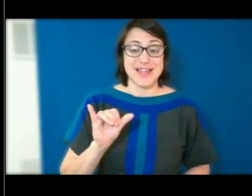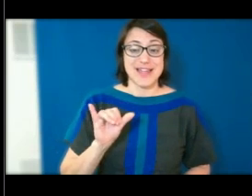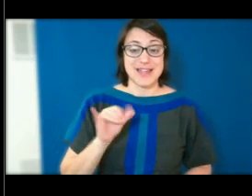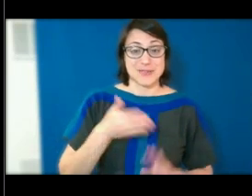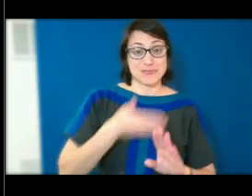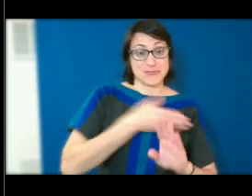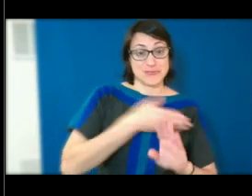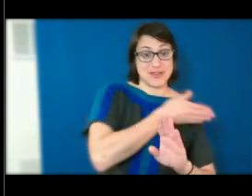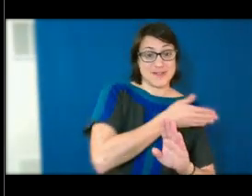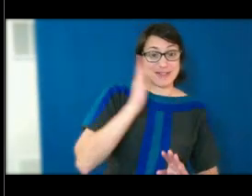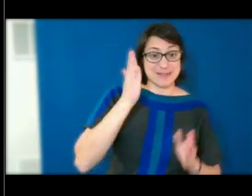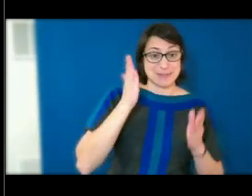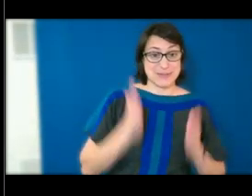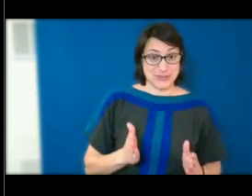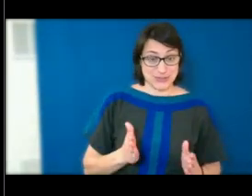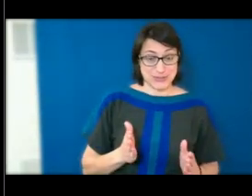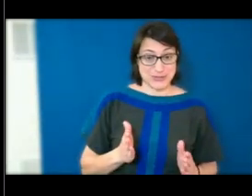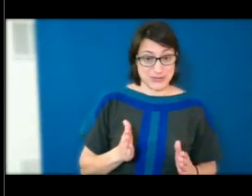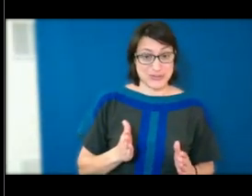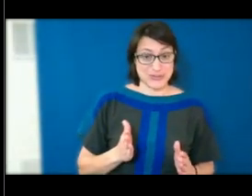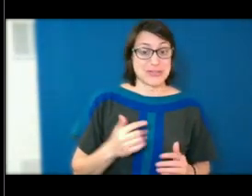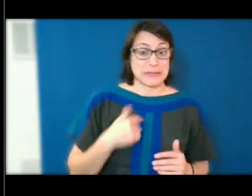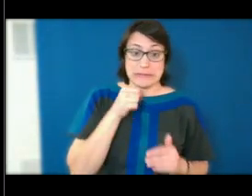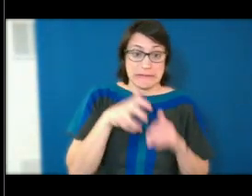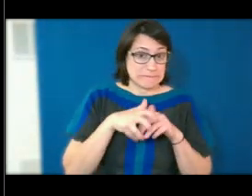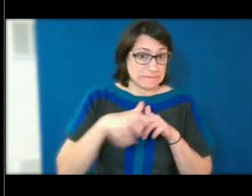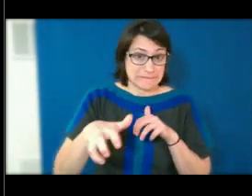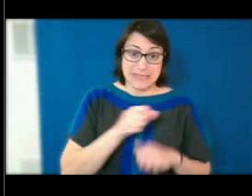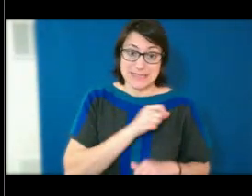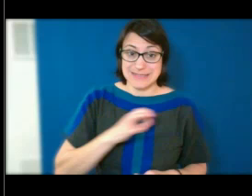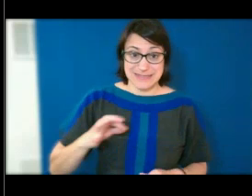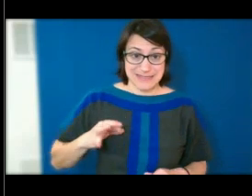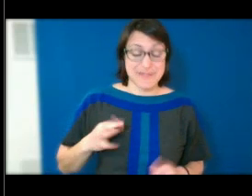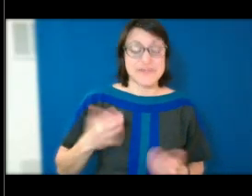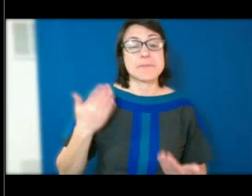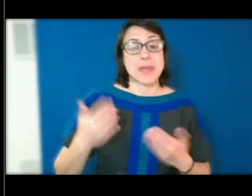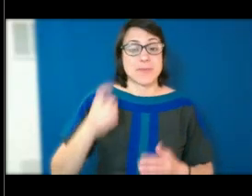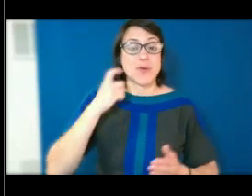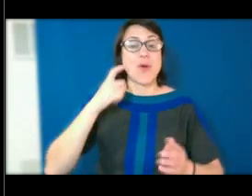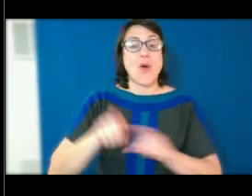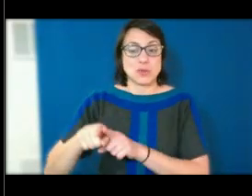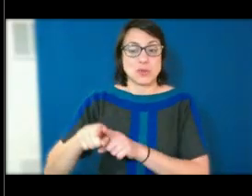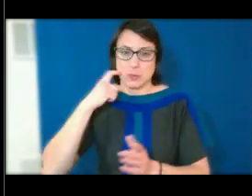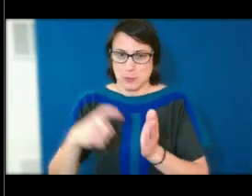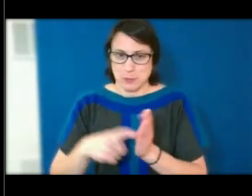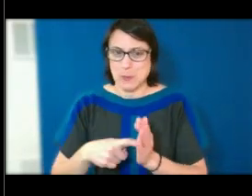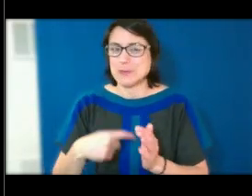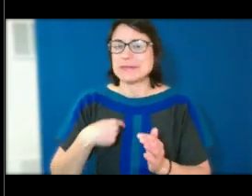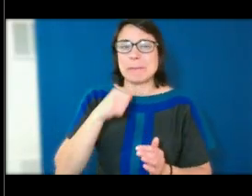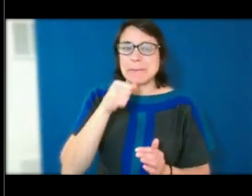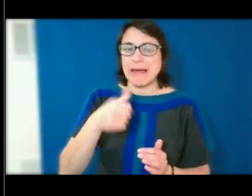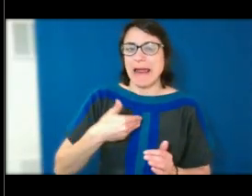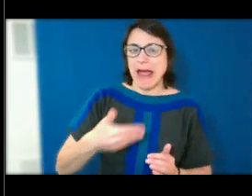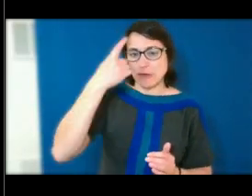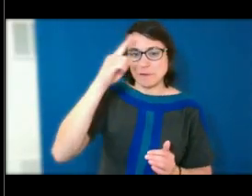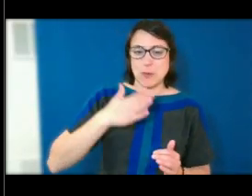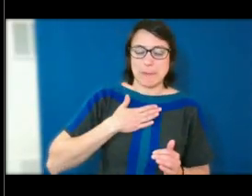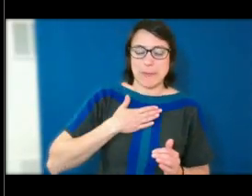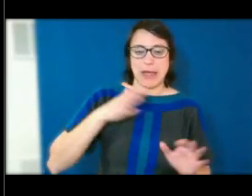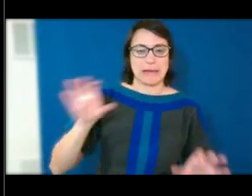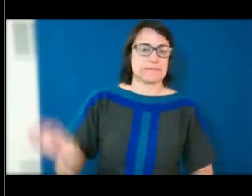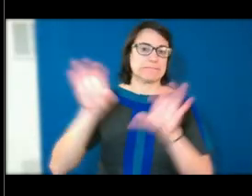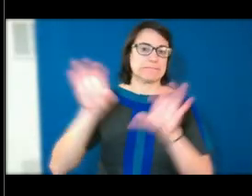have. So you will also notice that I was not hired for my presentation, my PowerPoint skills. So I'm just